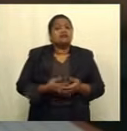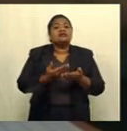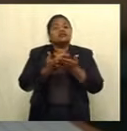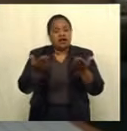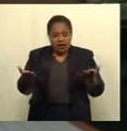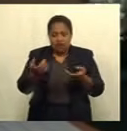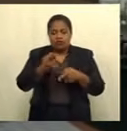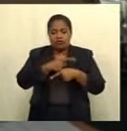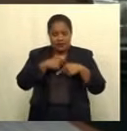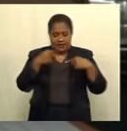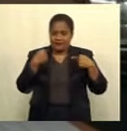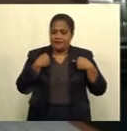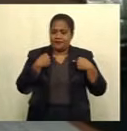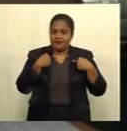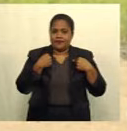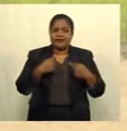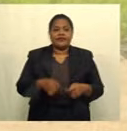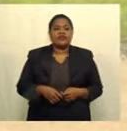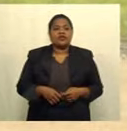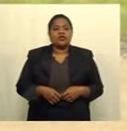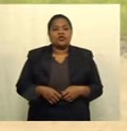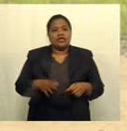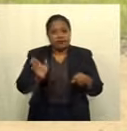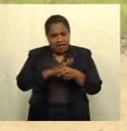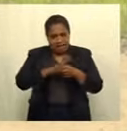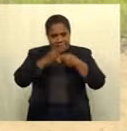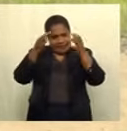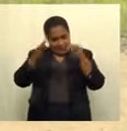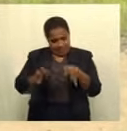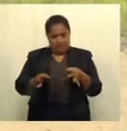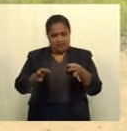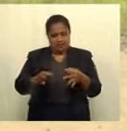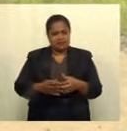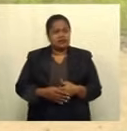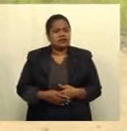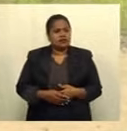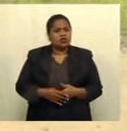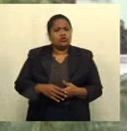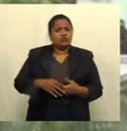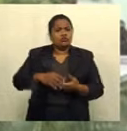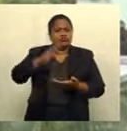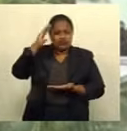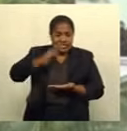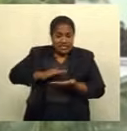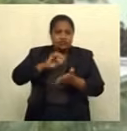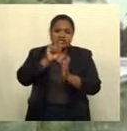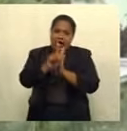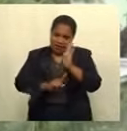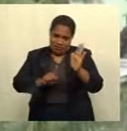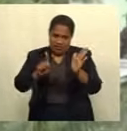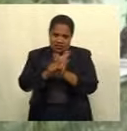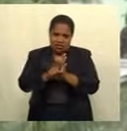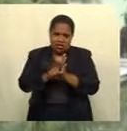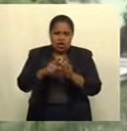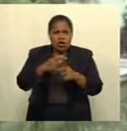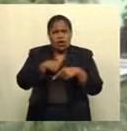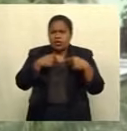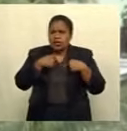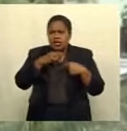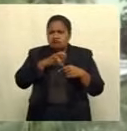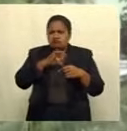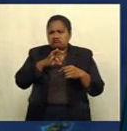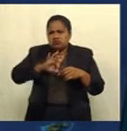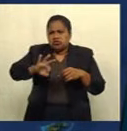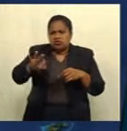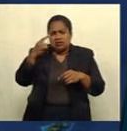arrived with the decision of reducing the hours. We haven't thought of either extending at